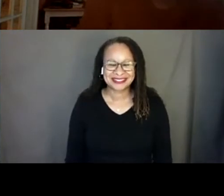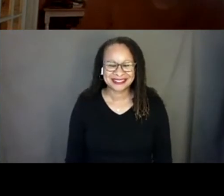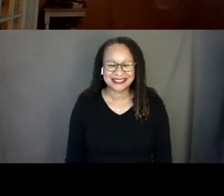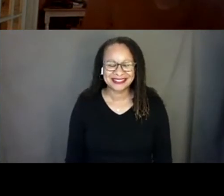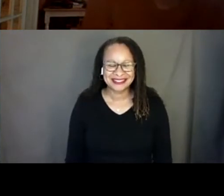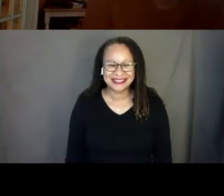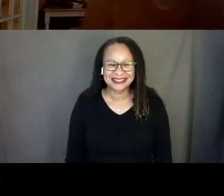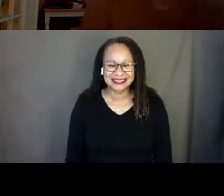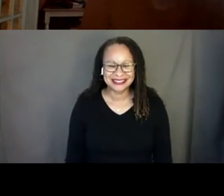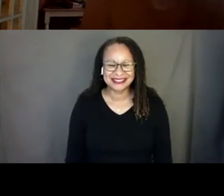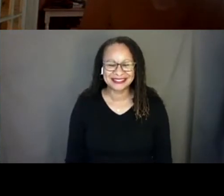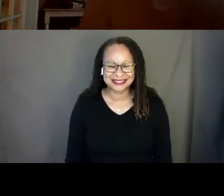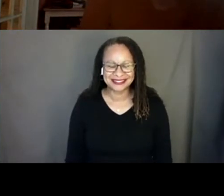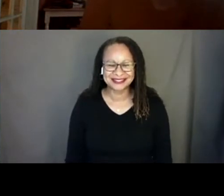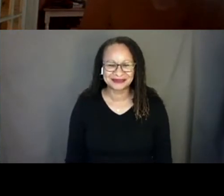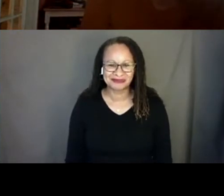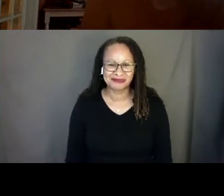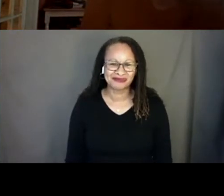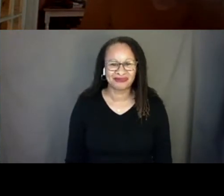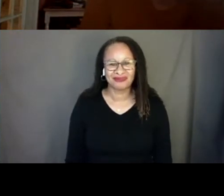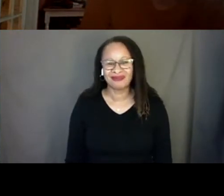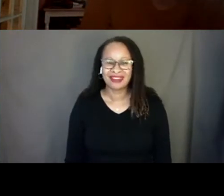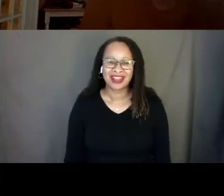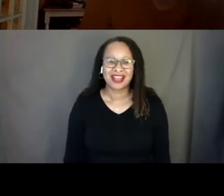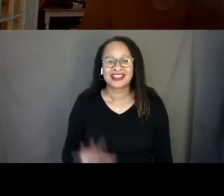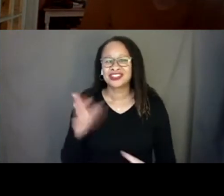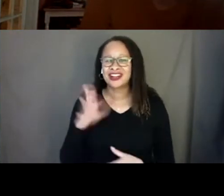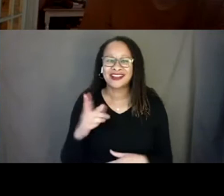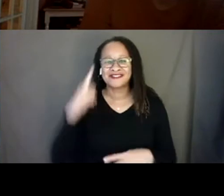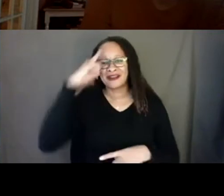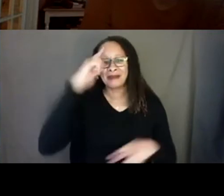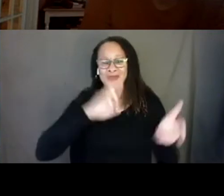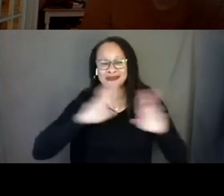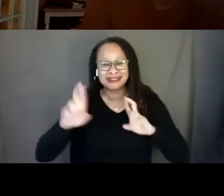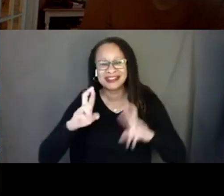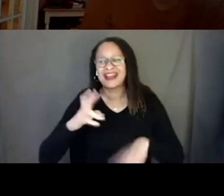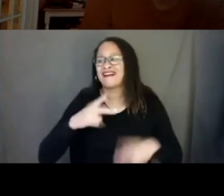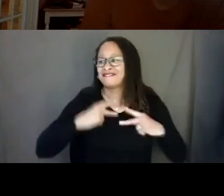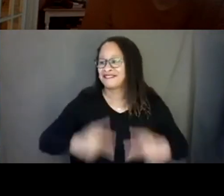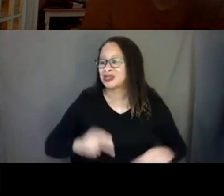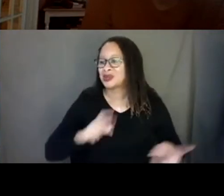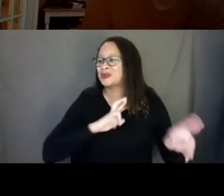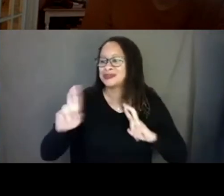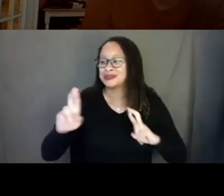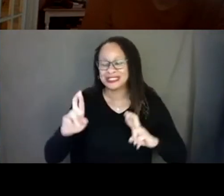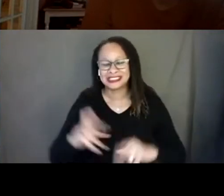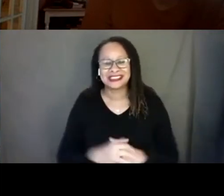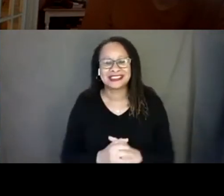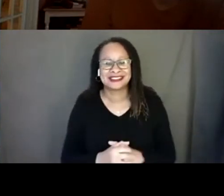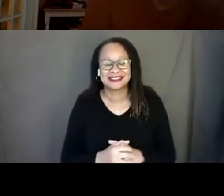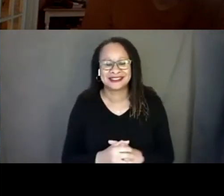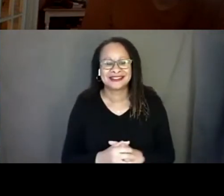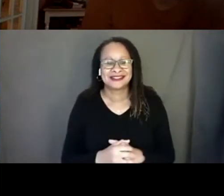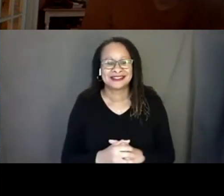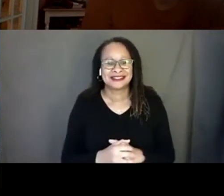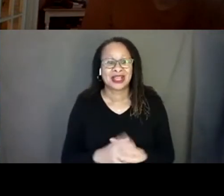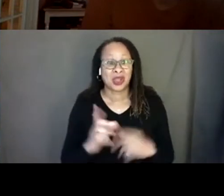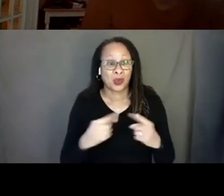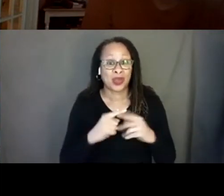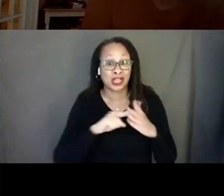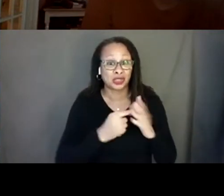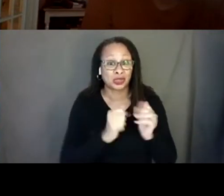There is a sort of mental preparation, mental and physical preparation that when I was starting in